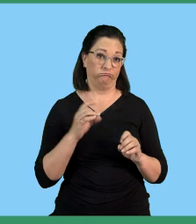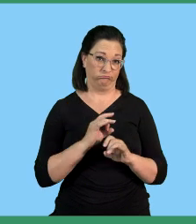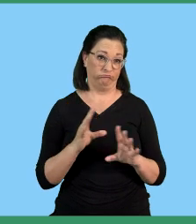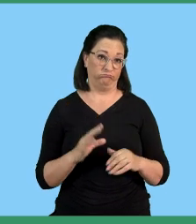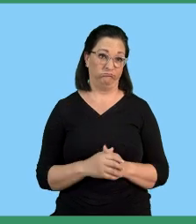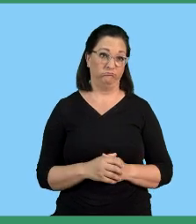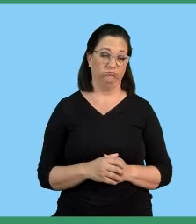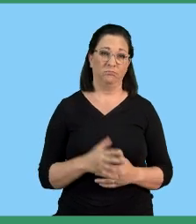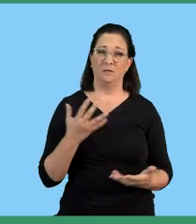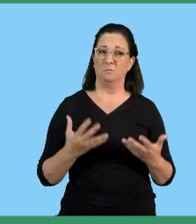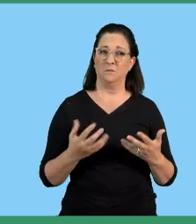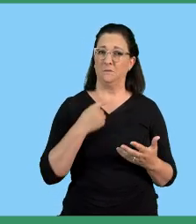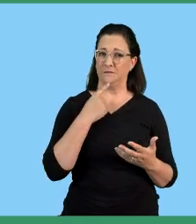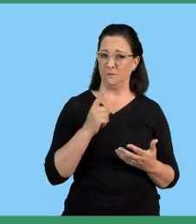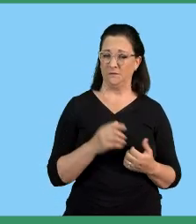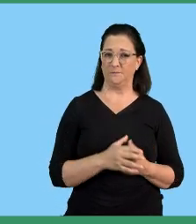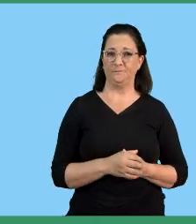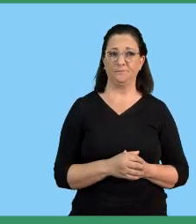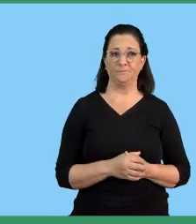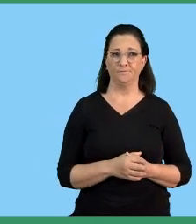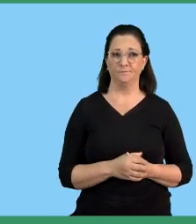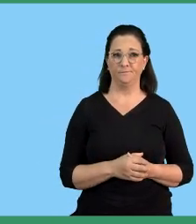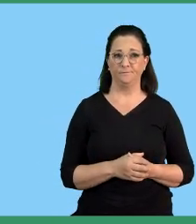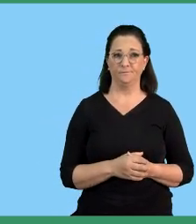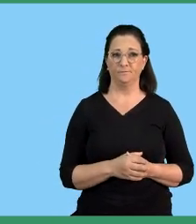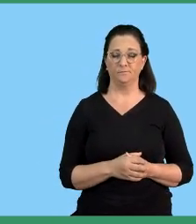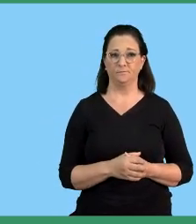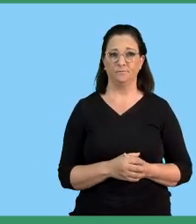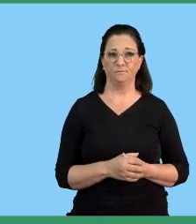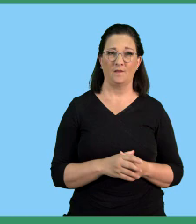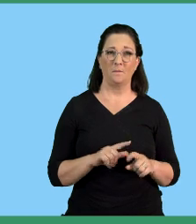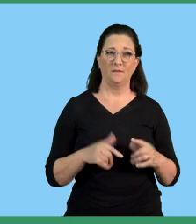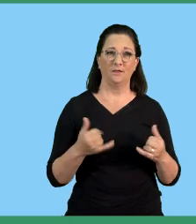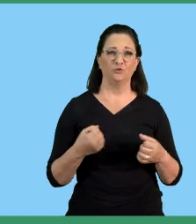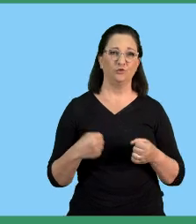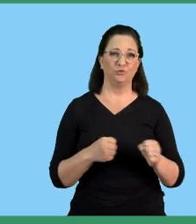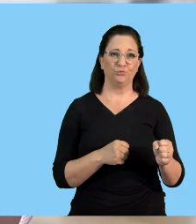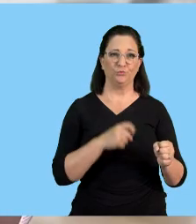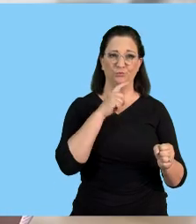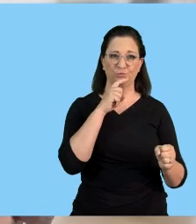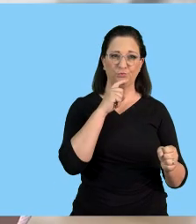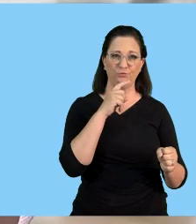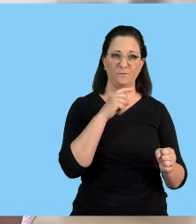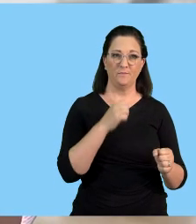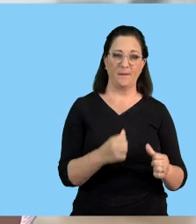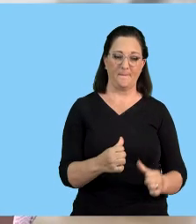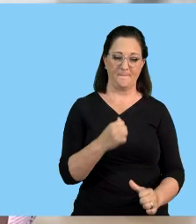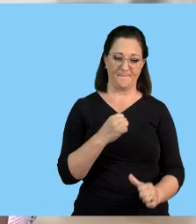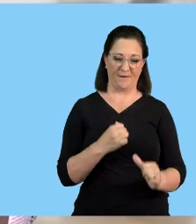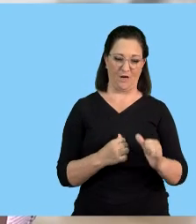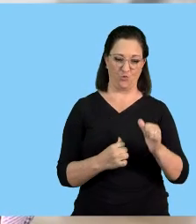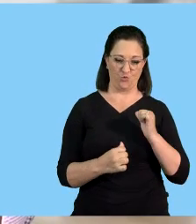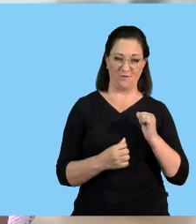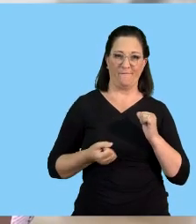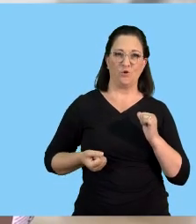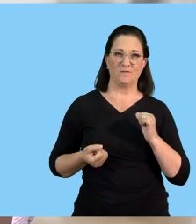Right, so if we were to say now we are using which strategy? Let's say a backward integration